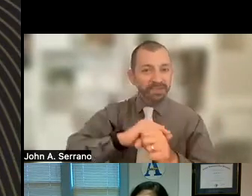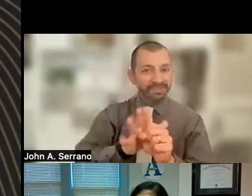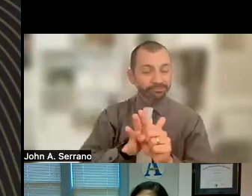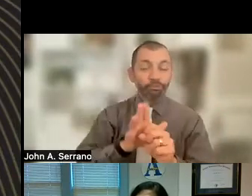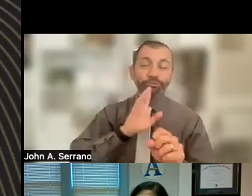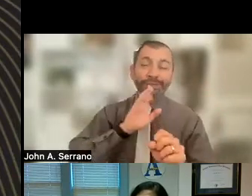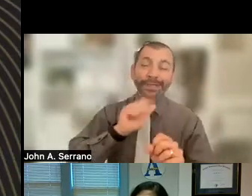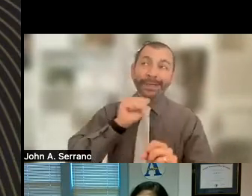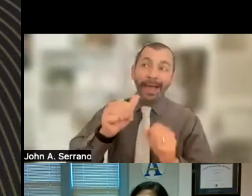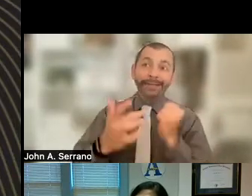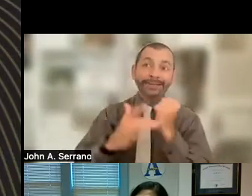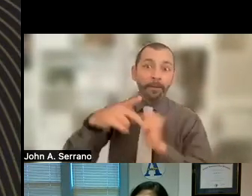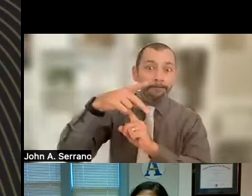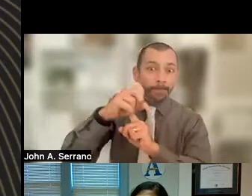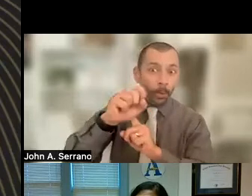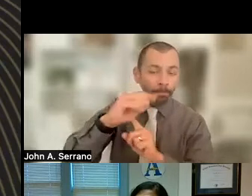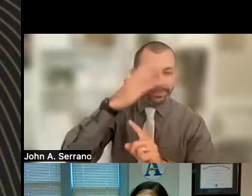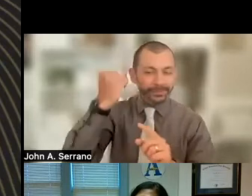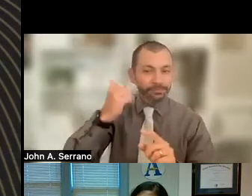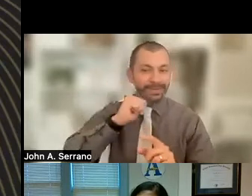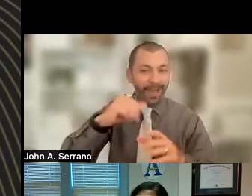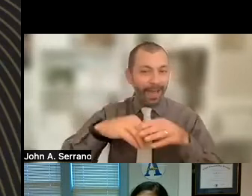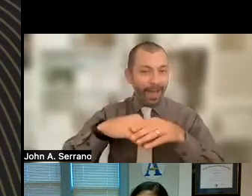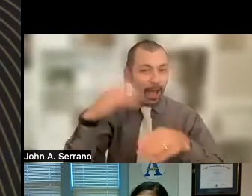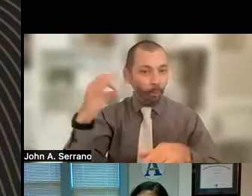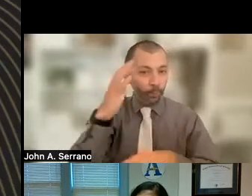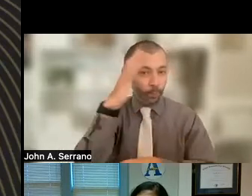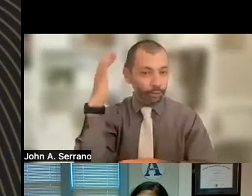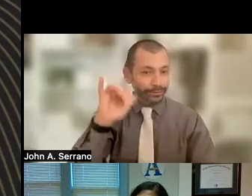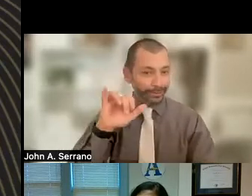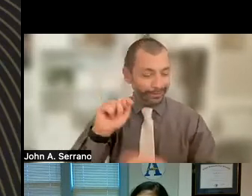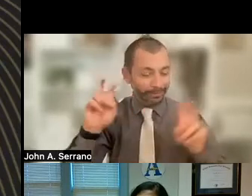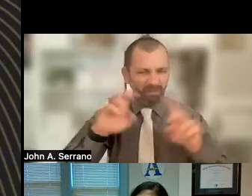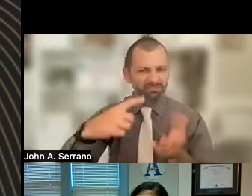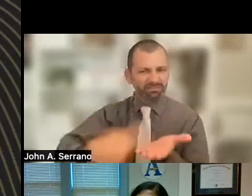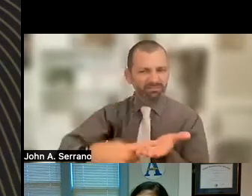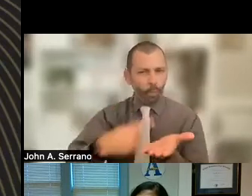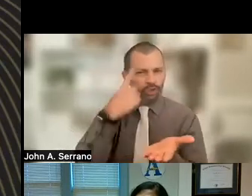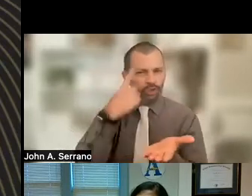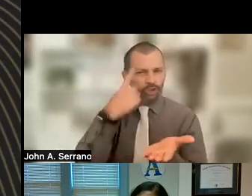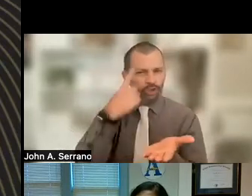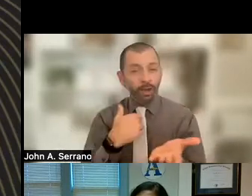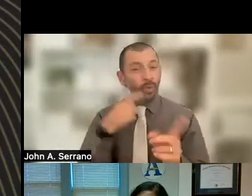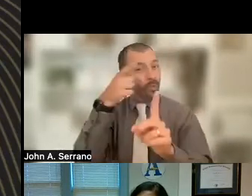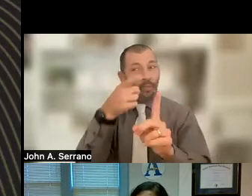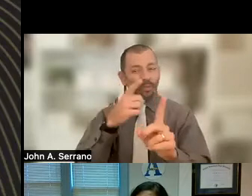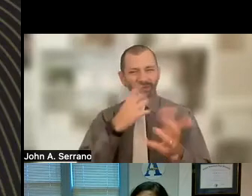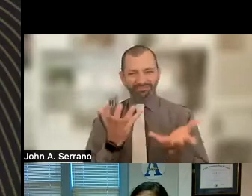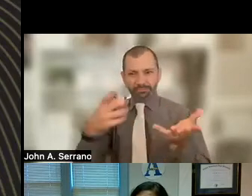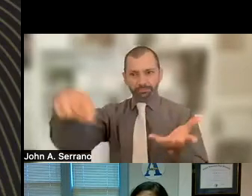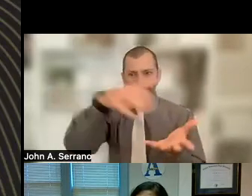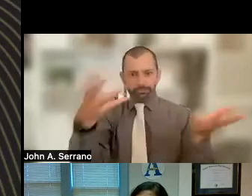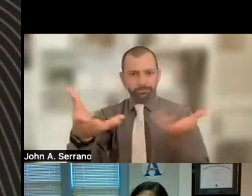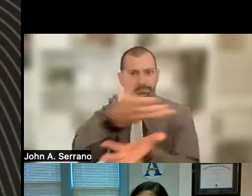Thinking about today and post-pandemic, which I'm not really sure it technically is post-pandemic. We're not out of the woods yet, but we're having